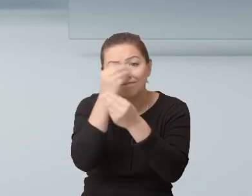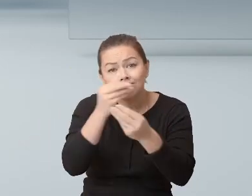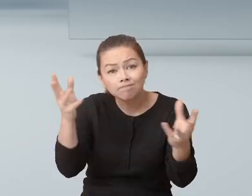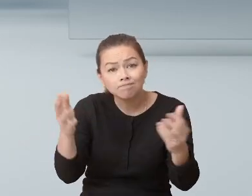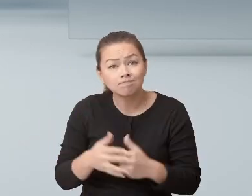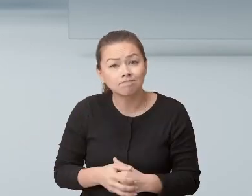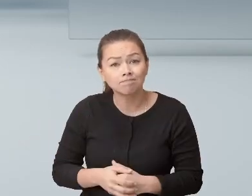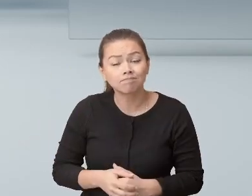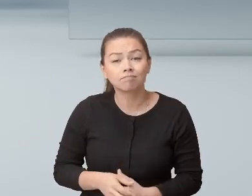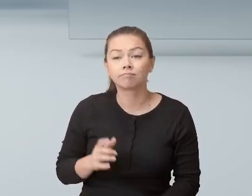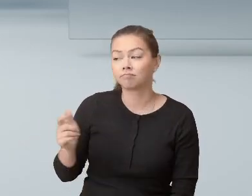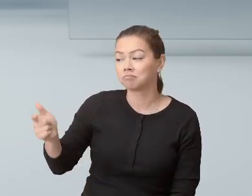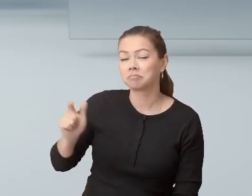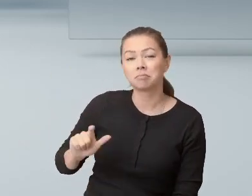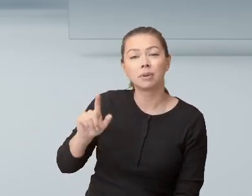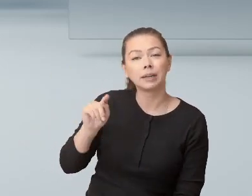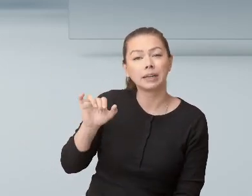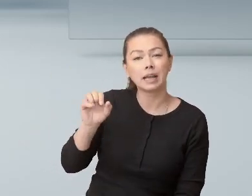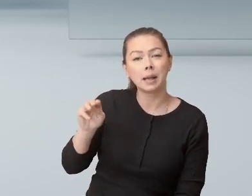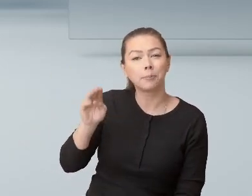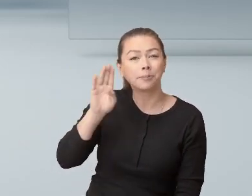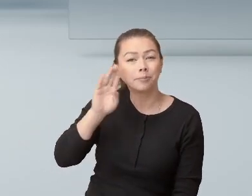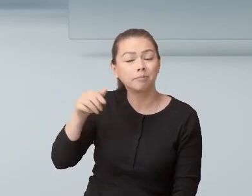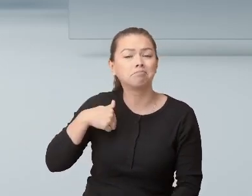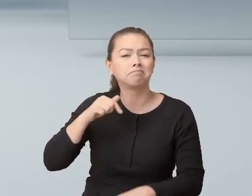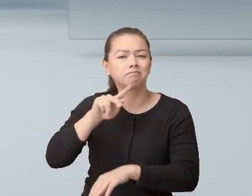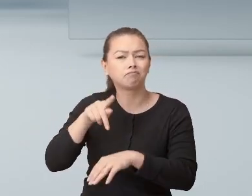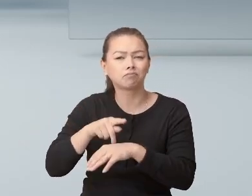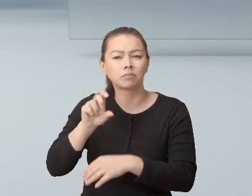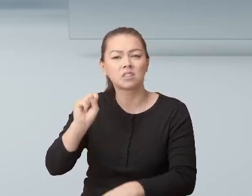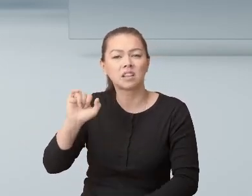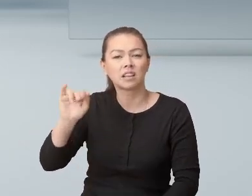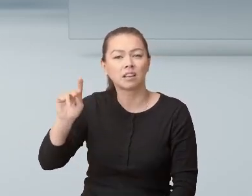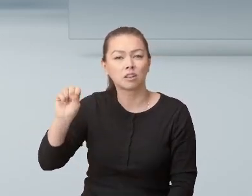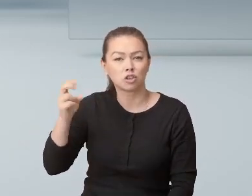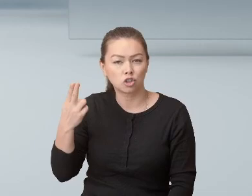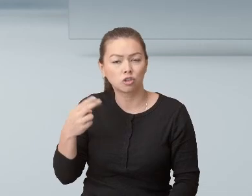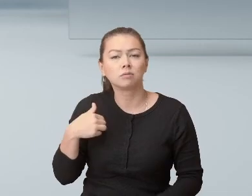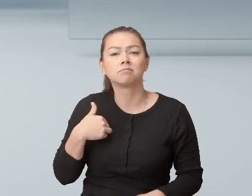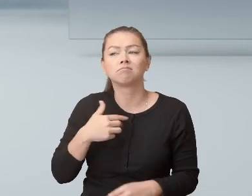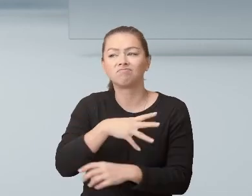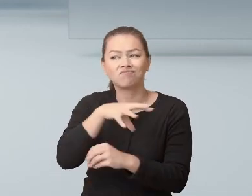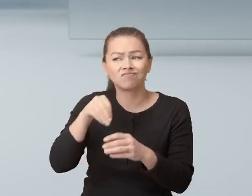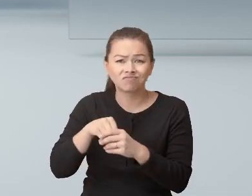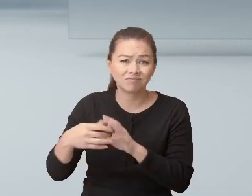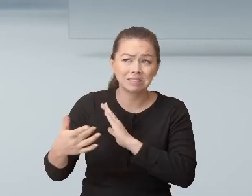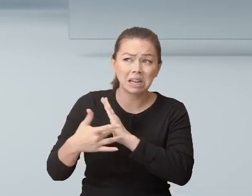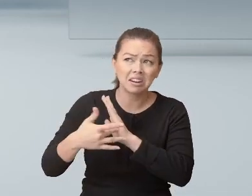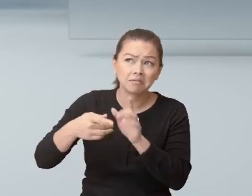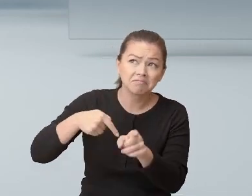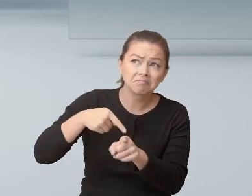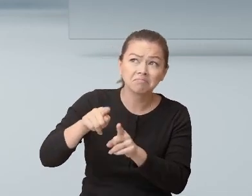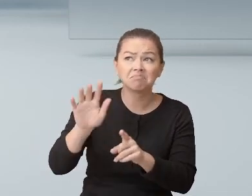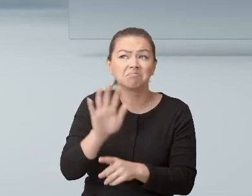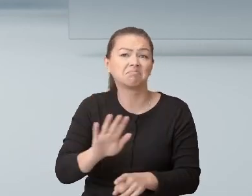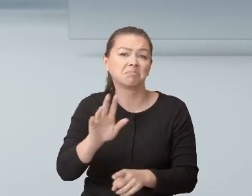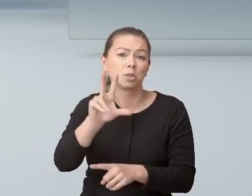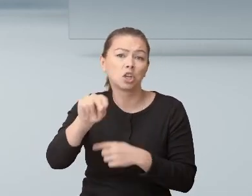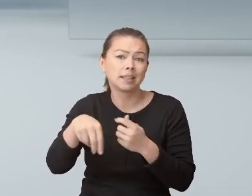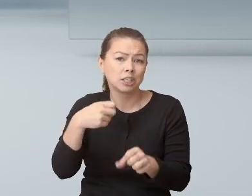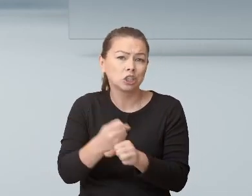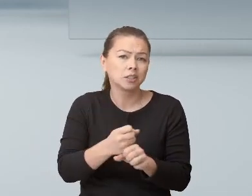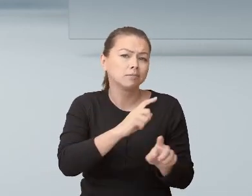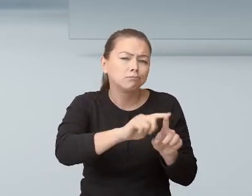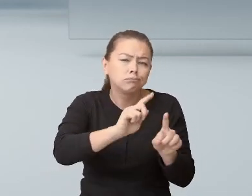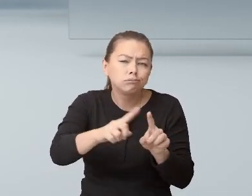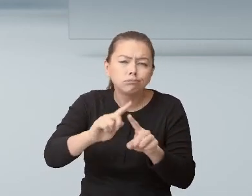I'm a principal at Sikich. I've been in the technology space for almost 30 years, working in a variety of ERP packages, including